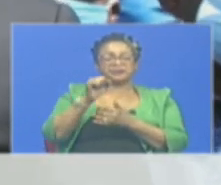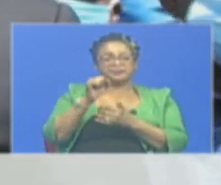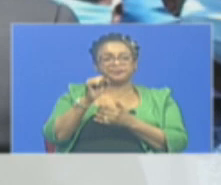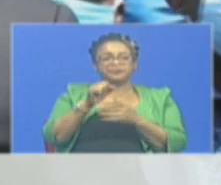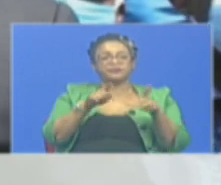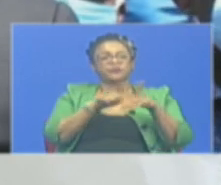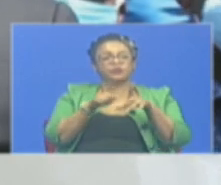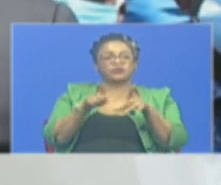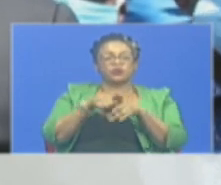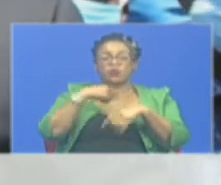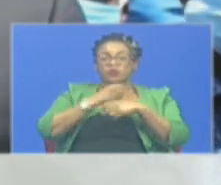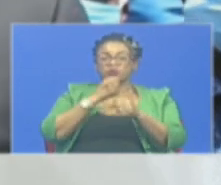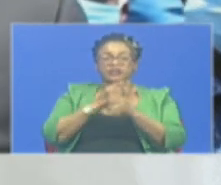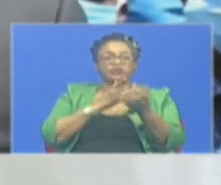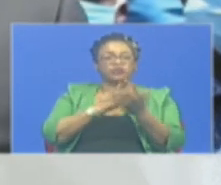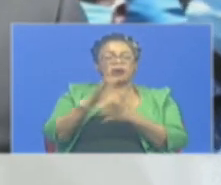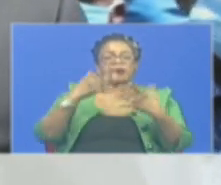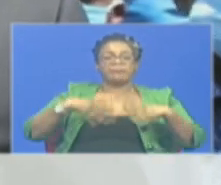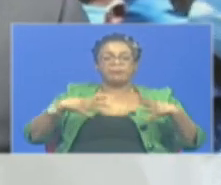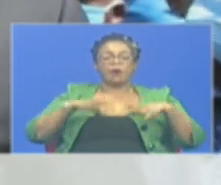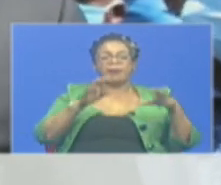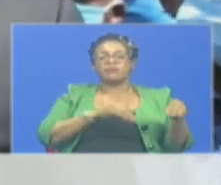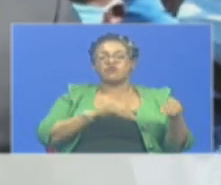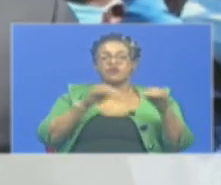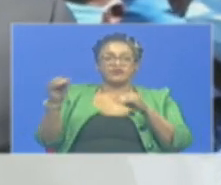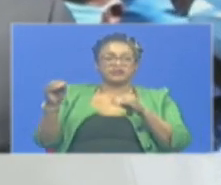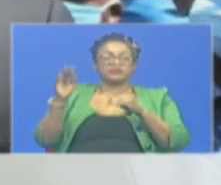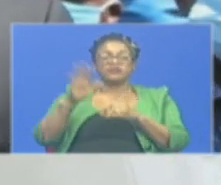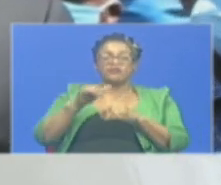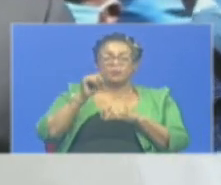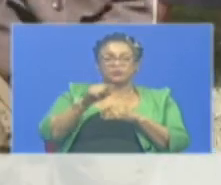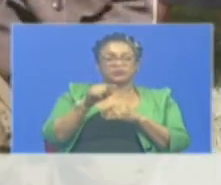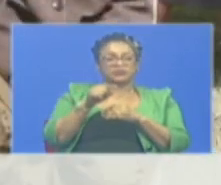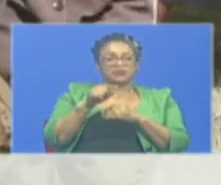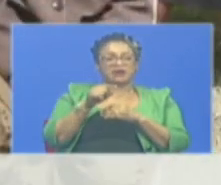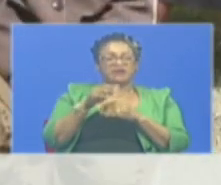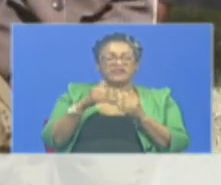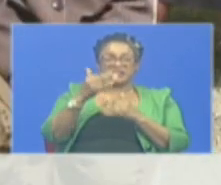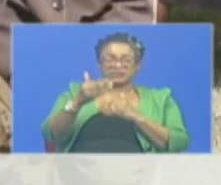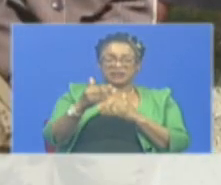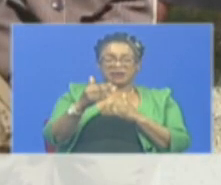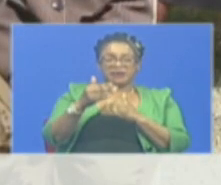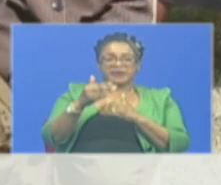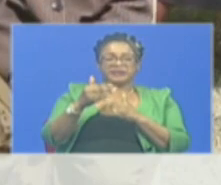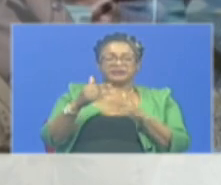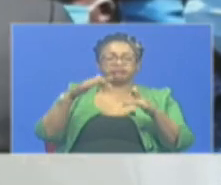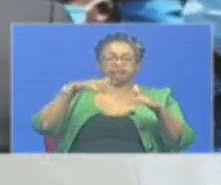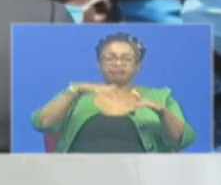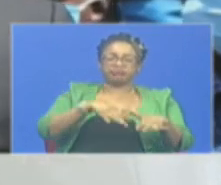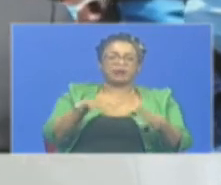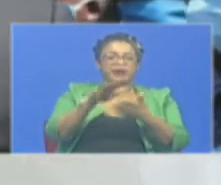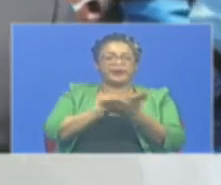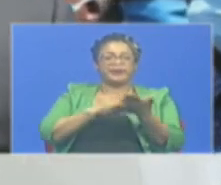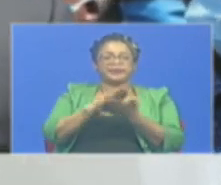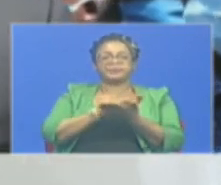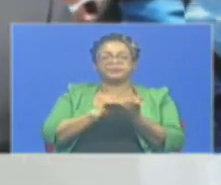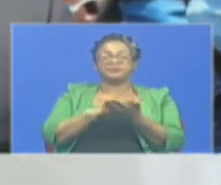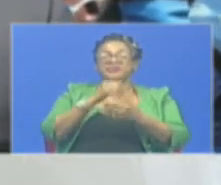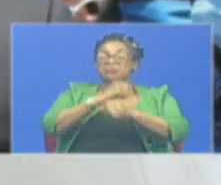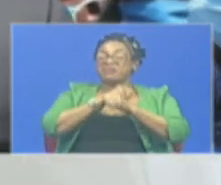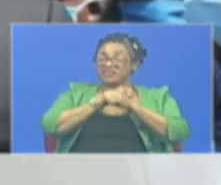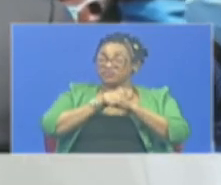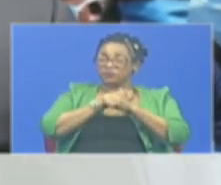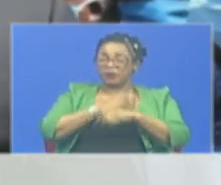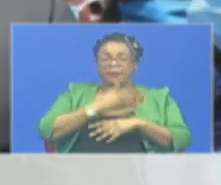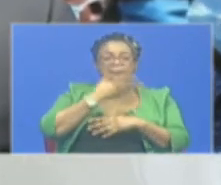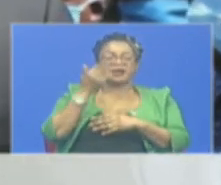as ensuring that people are moved from those flood-prone and landslide-prone areas. You know, prevention is better than cure.